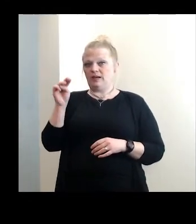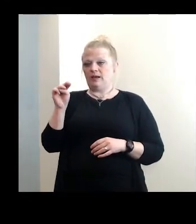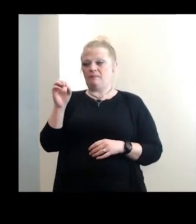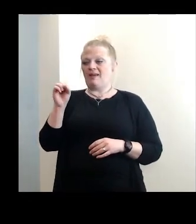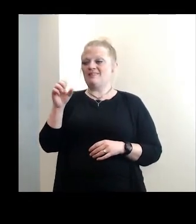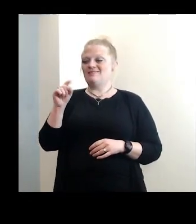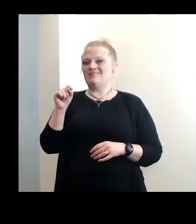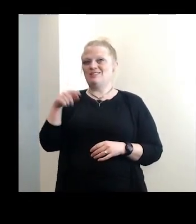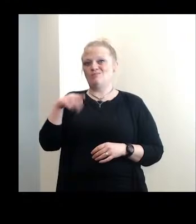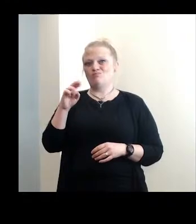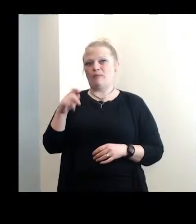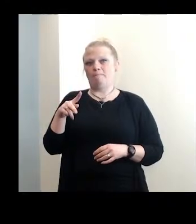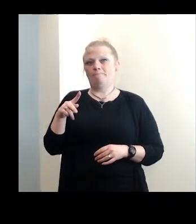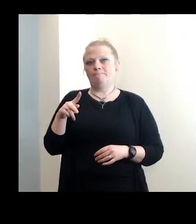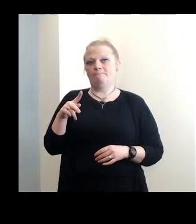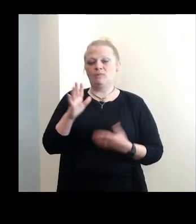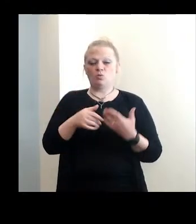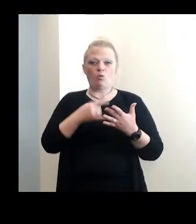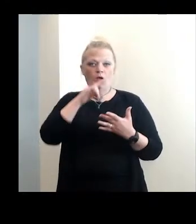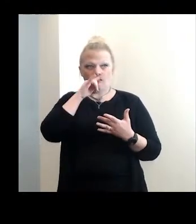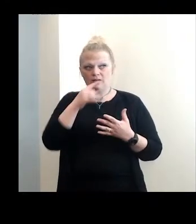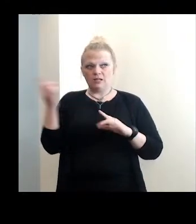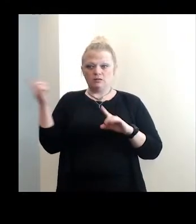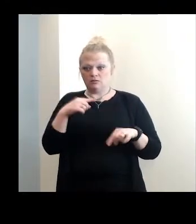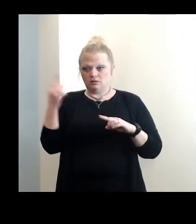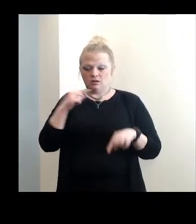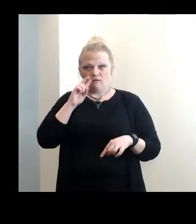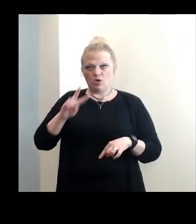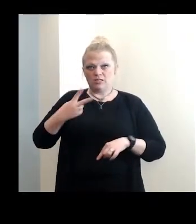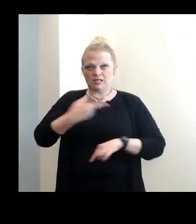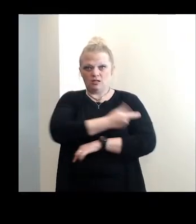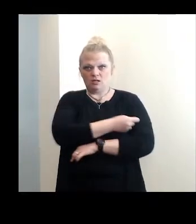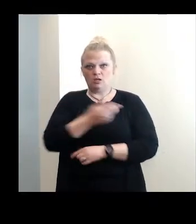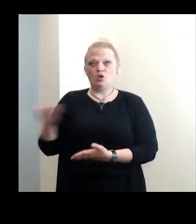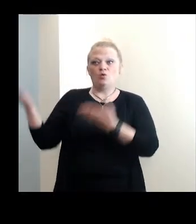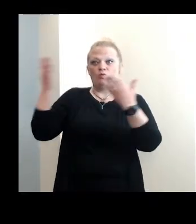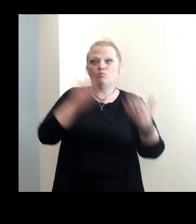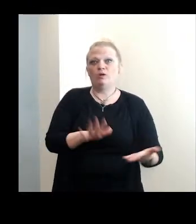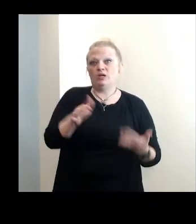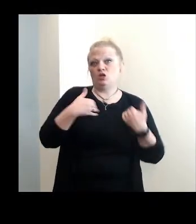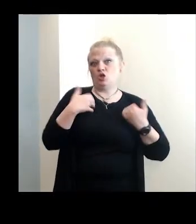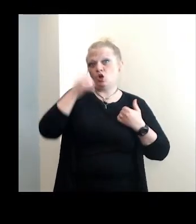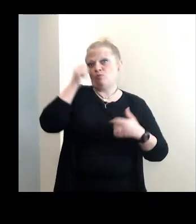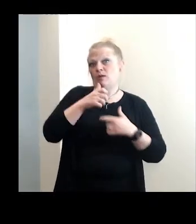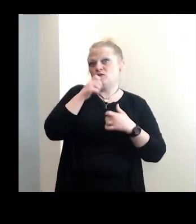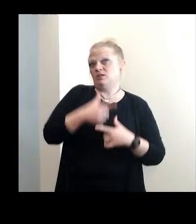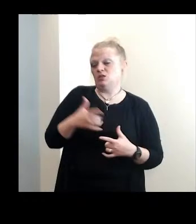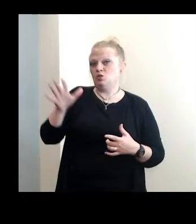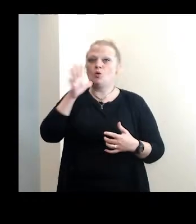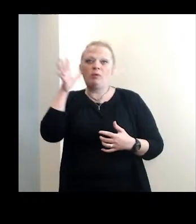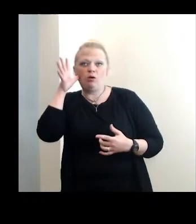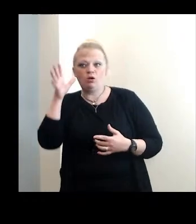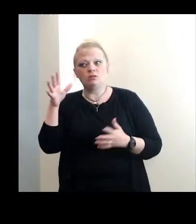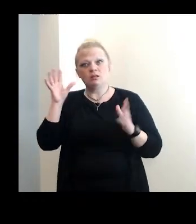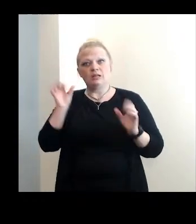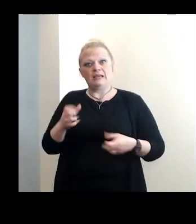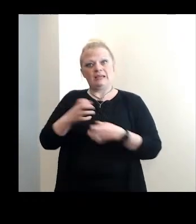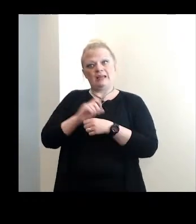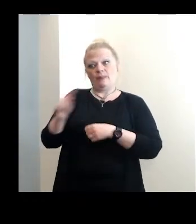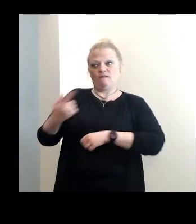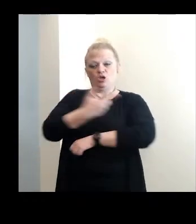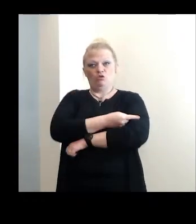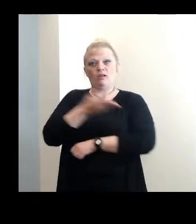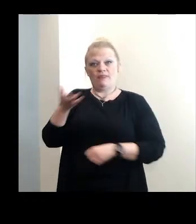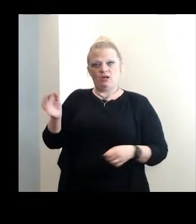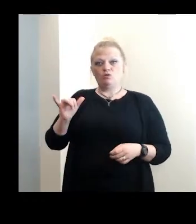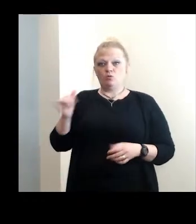MST Prep. And so all those kids that are coming in for their second dose, bring your younger siblings, bring your parents. They can get their first doses there.